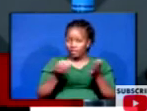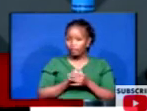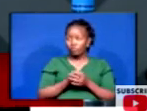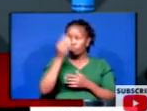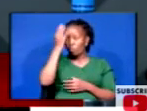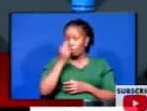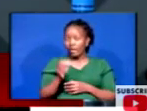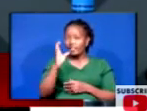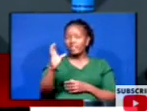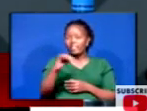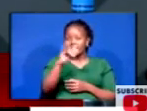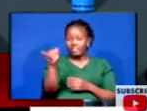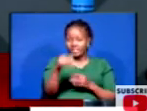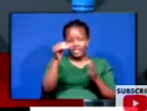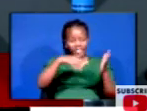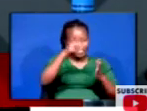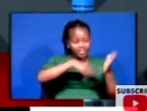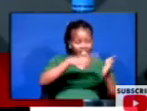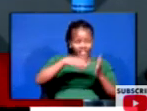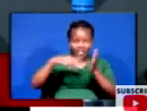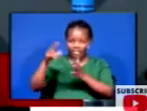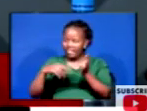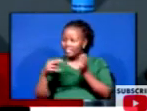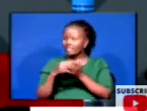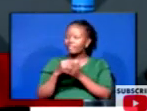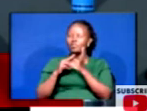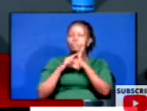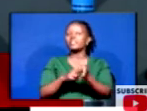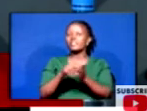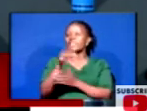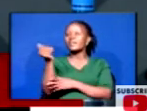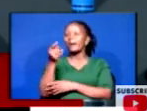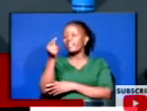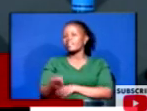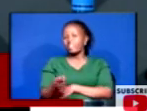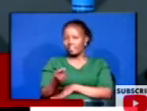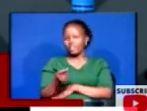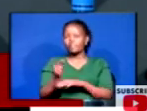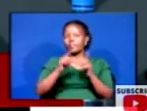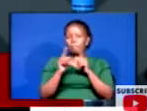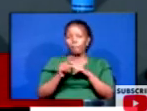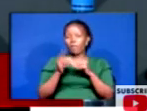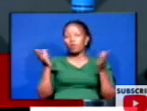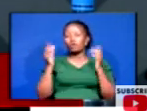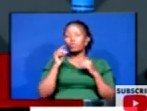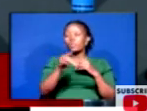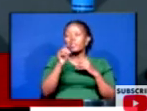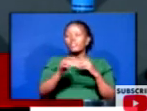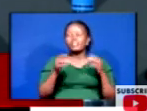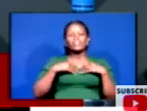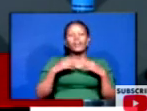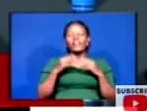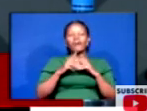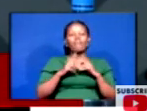it on behalf of everyone else, so we couldn't get their points of termination. And again, it was a very unanimous decision as